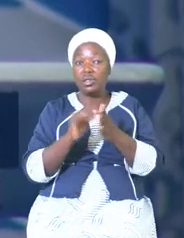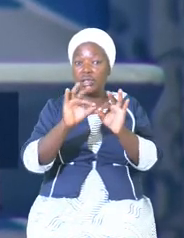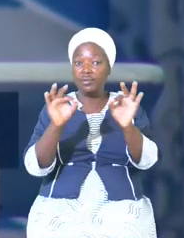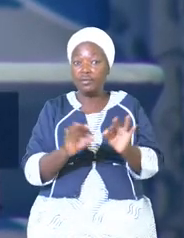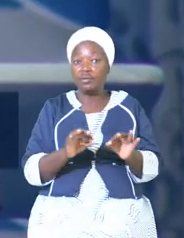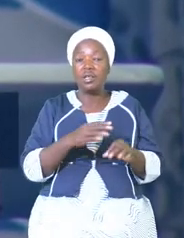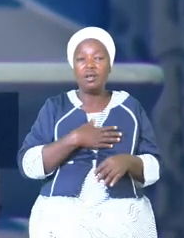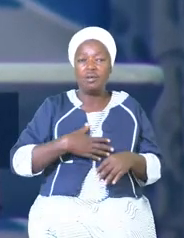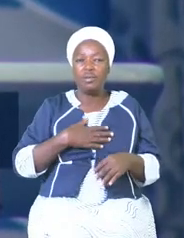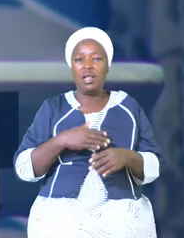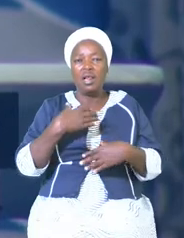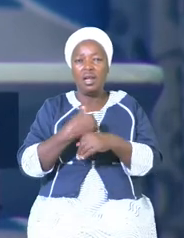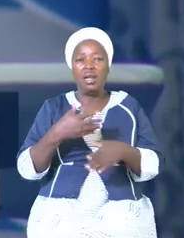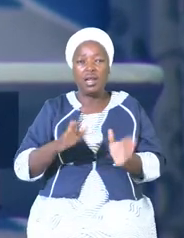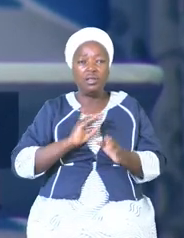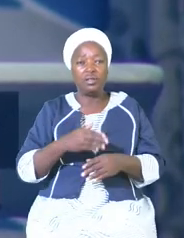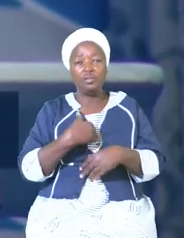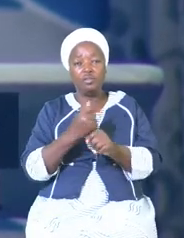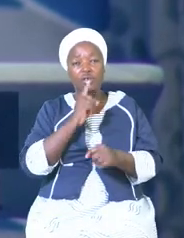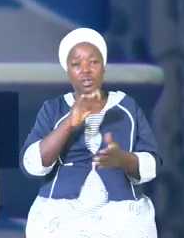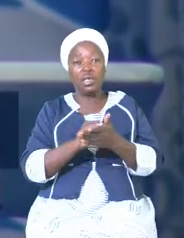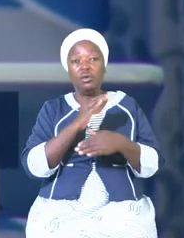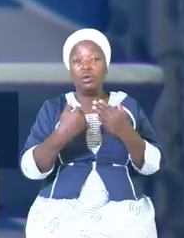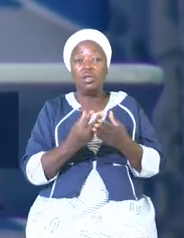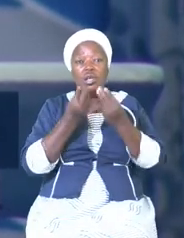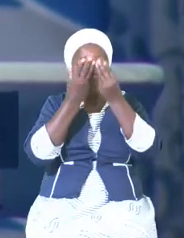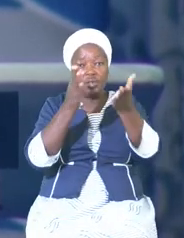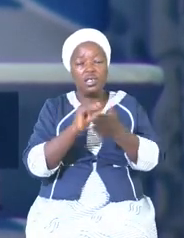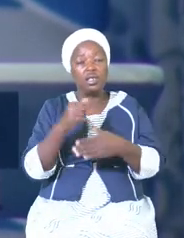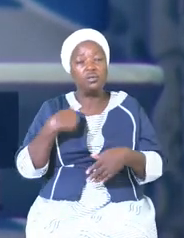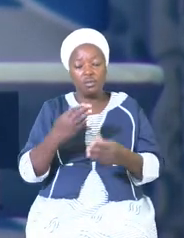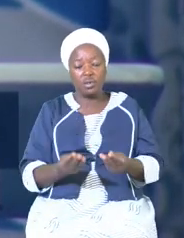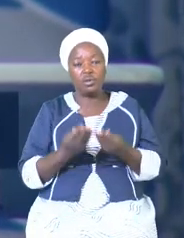the information we supply are true.